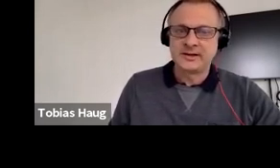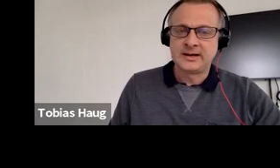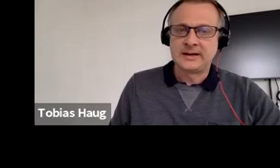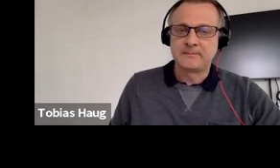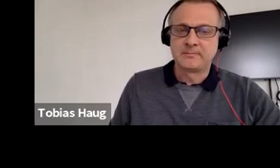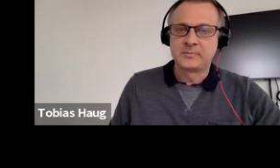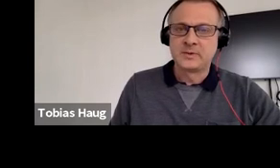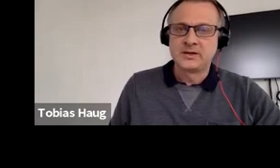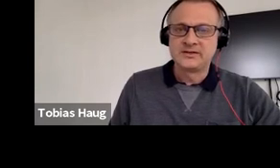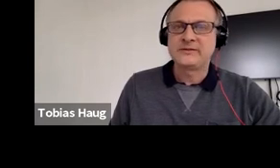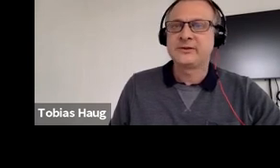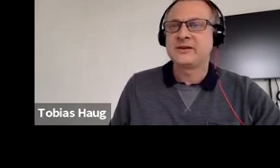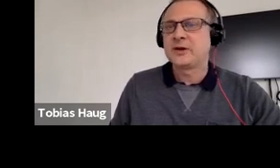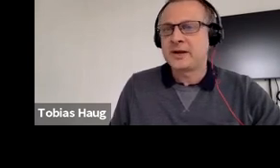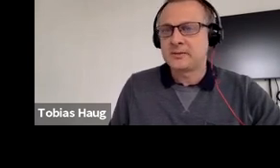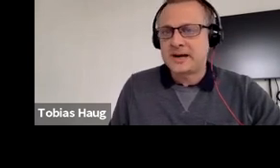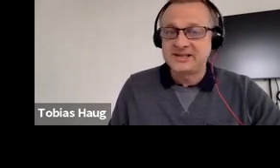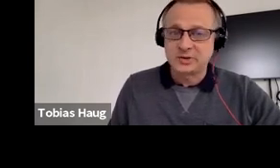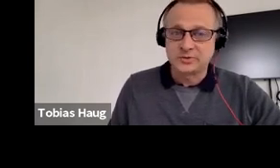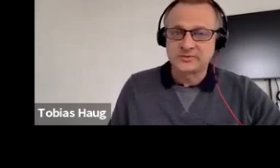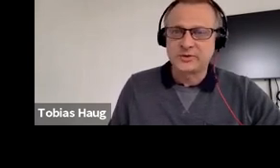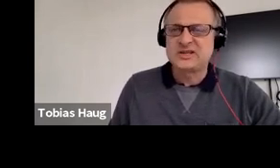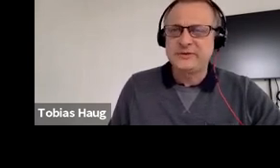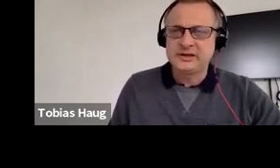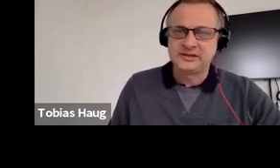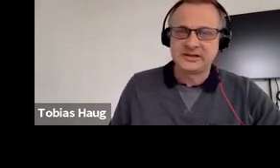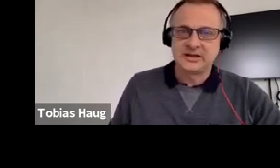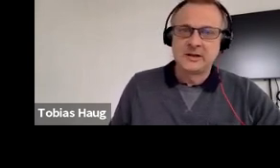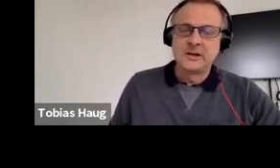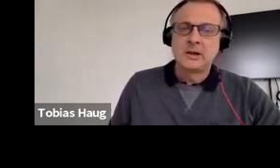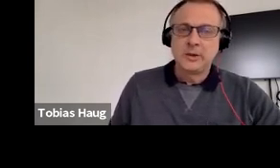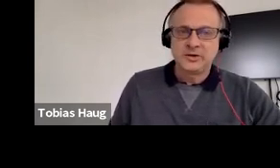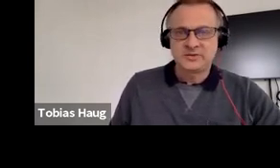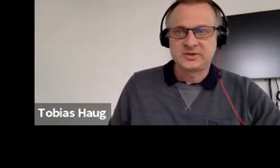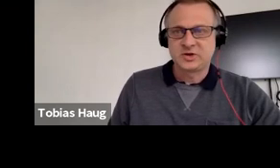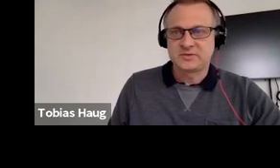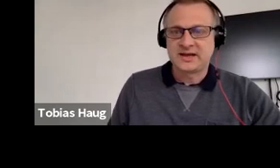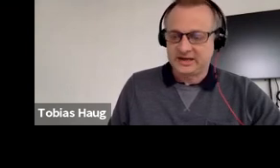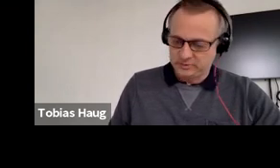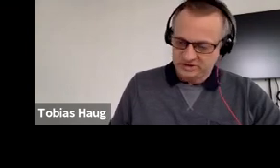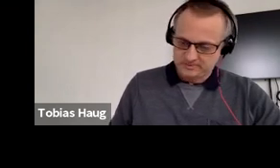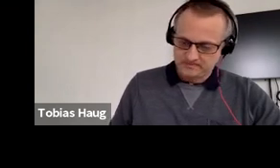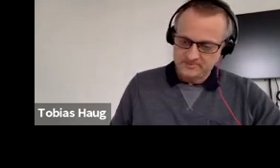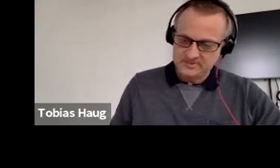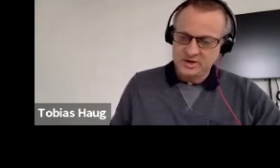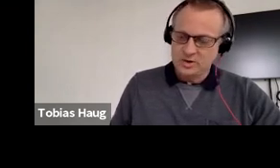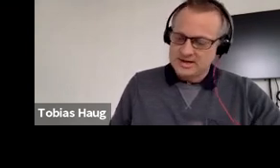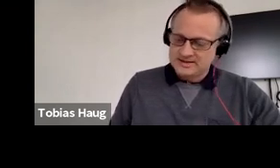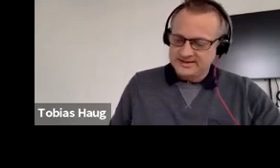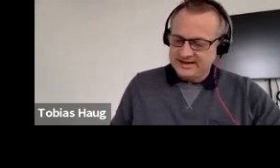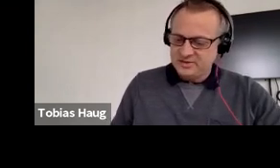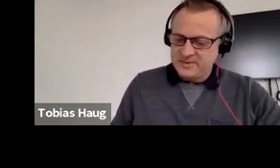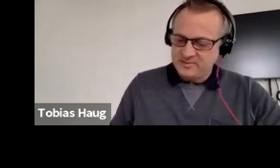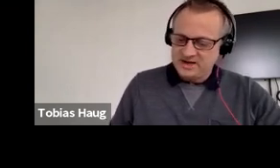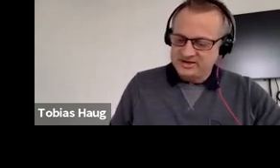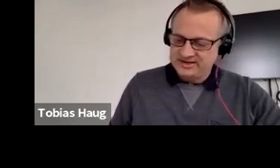learners, the different developmental milestones, what a difficulty learning Swiss German Sign Language. So